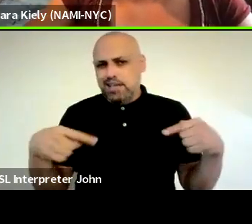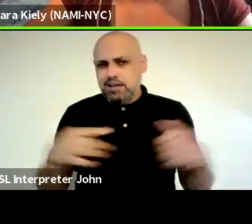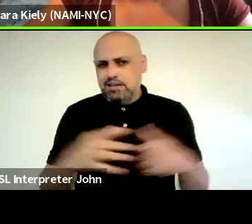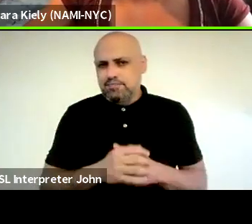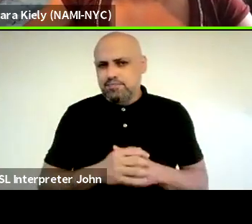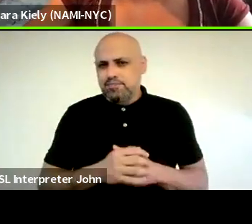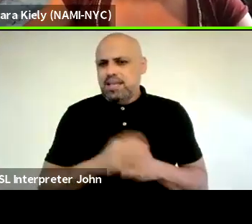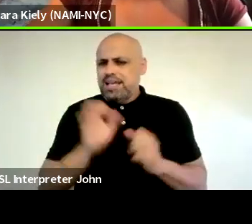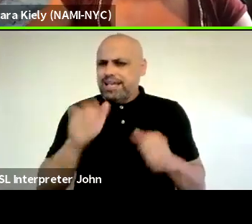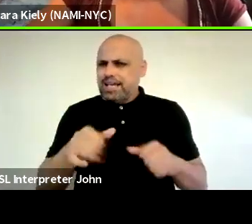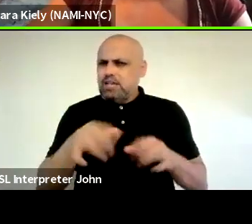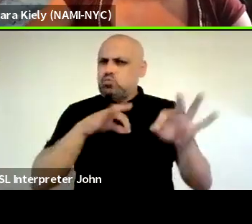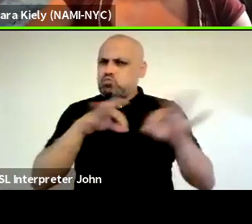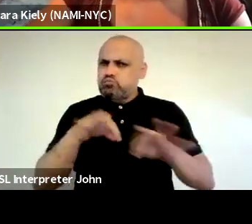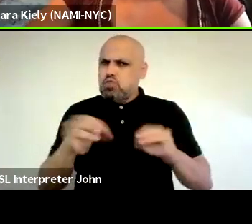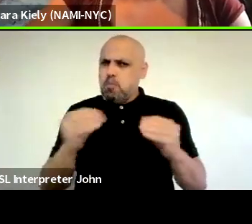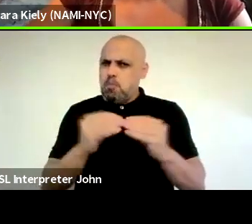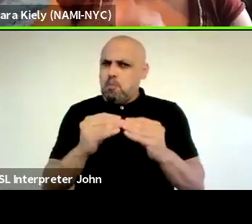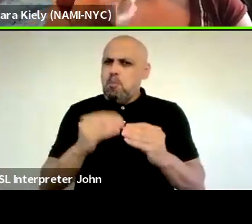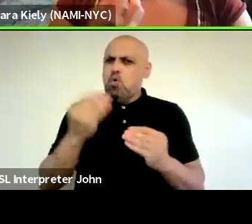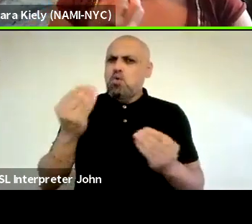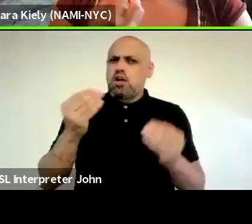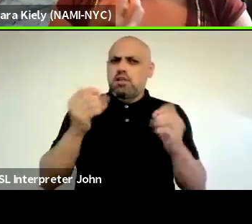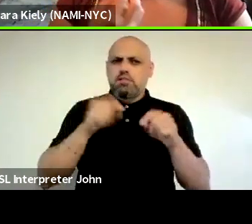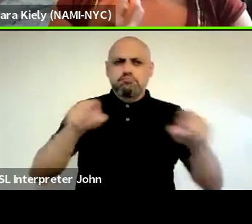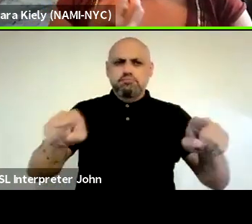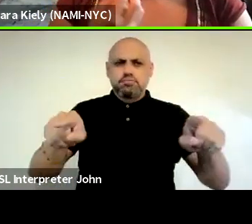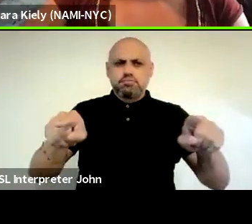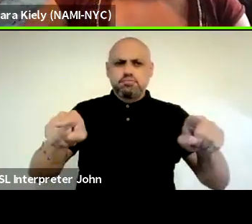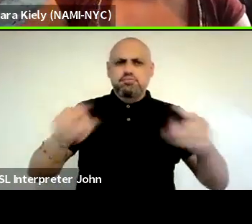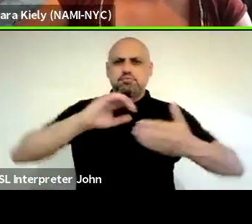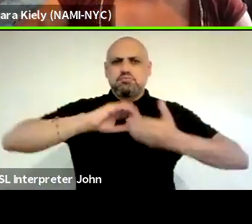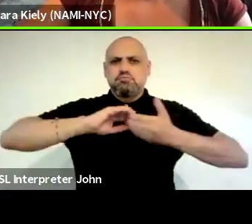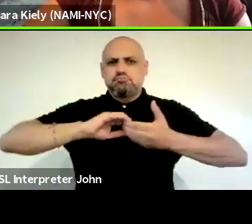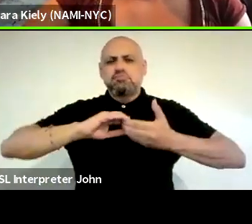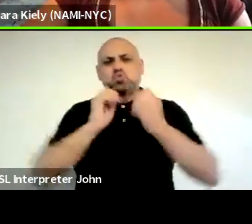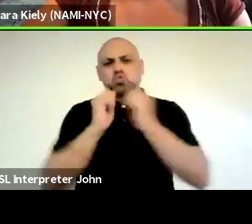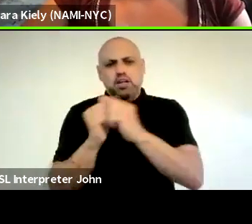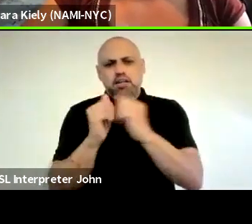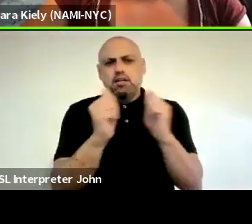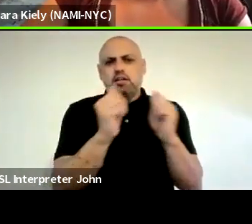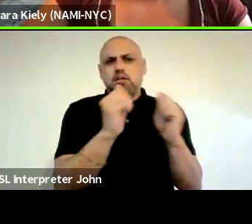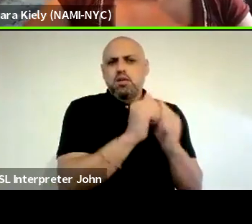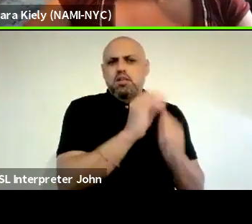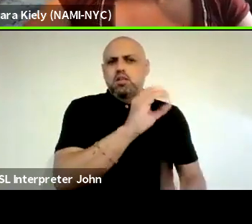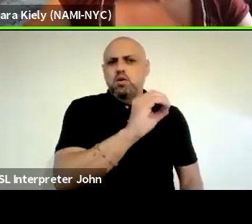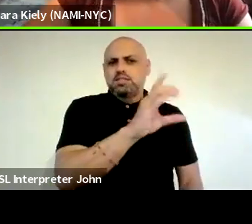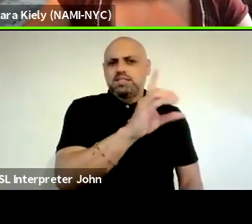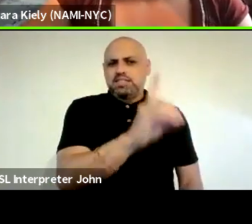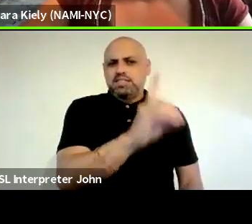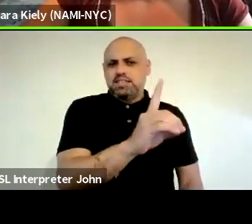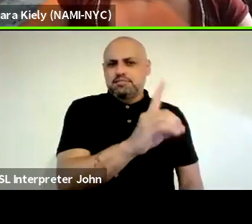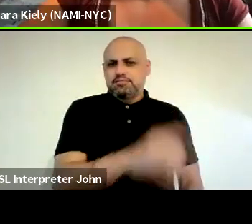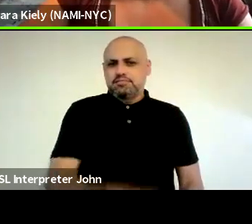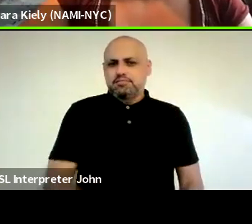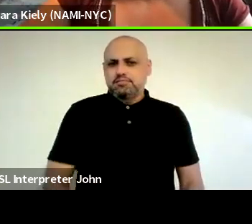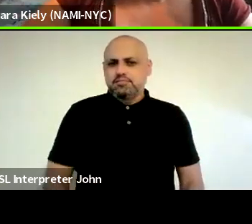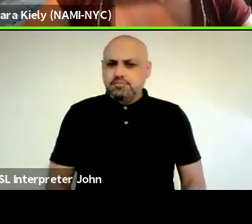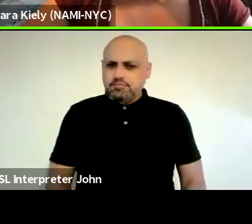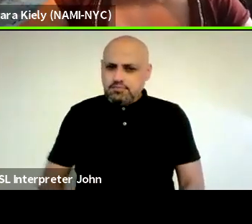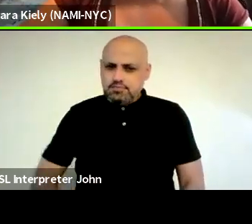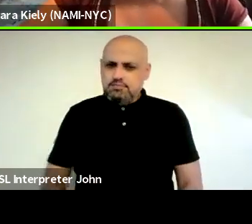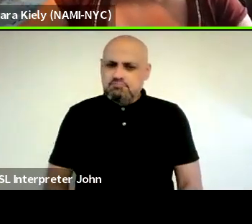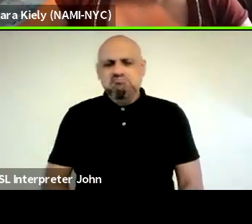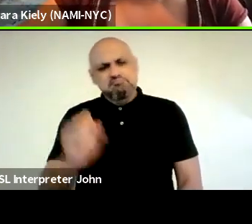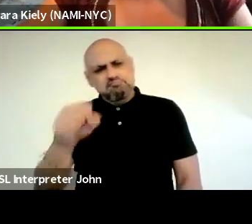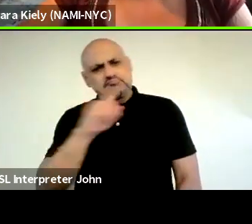more about the comorbidities that hold hands with OCD, which is a lovely phrasing. Yeah,